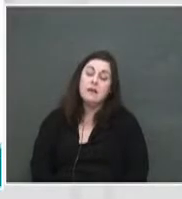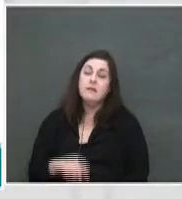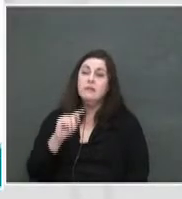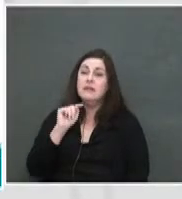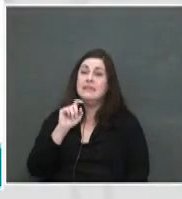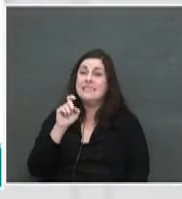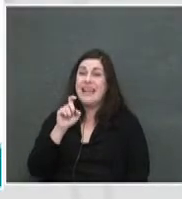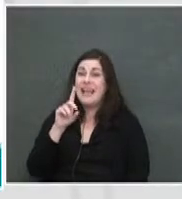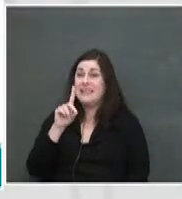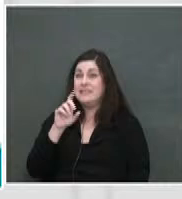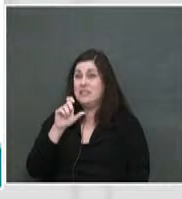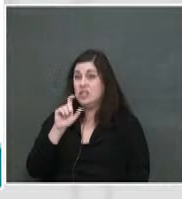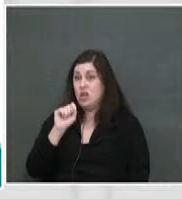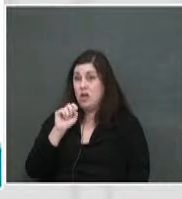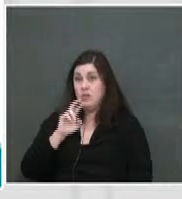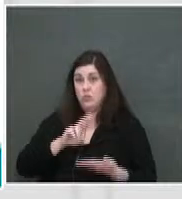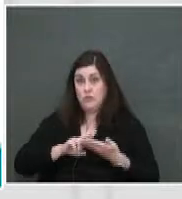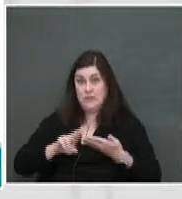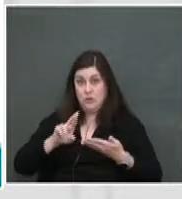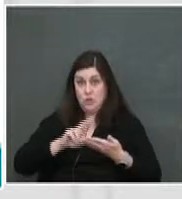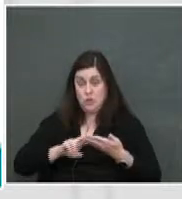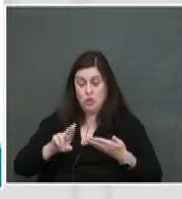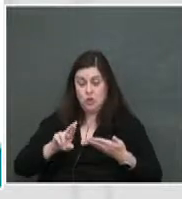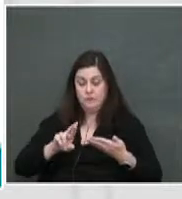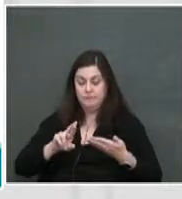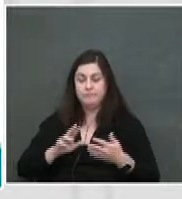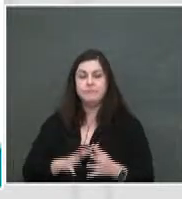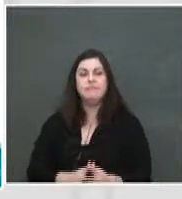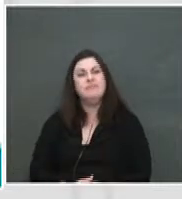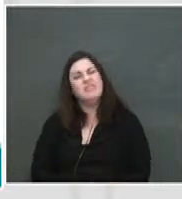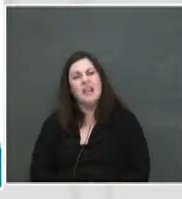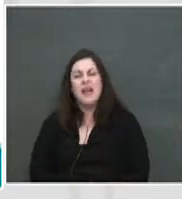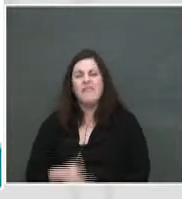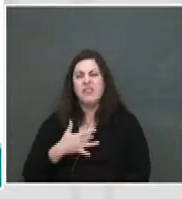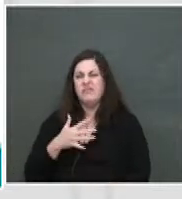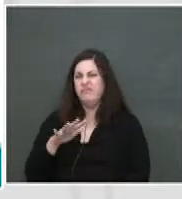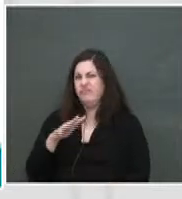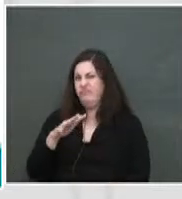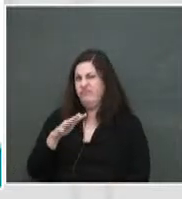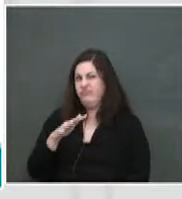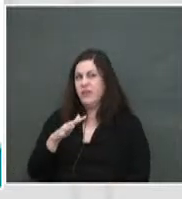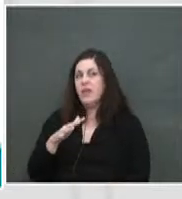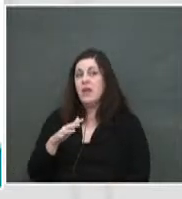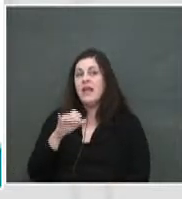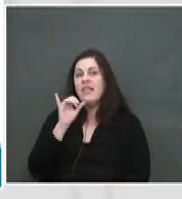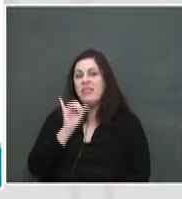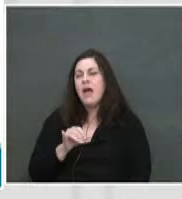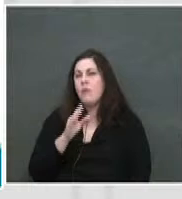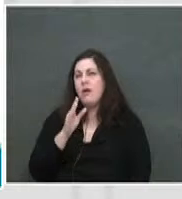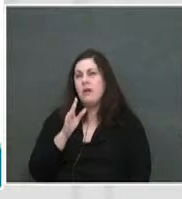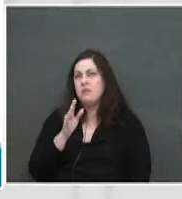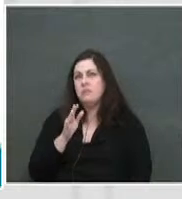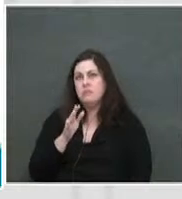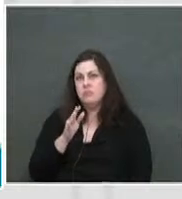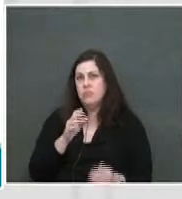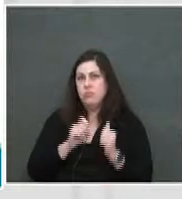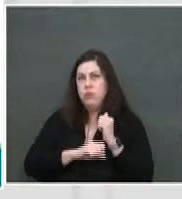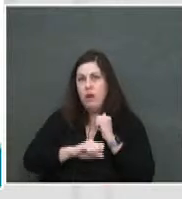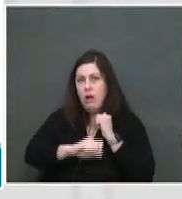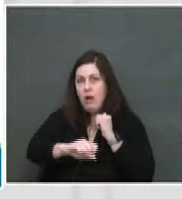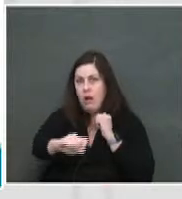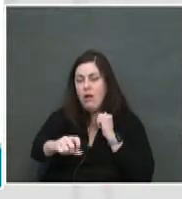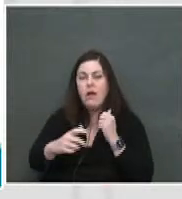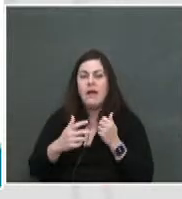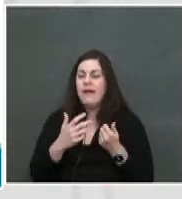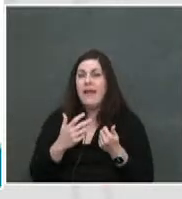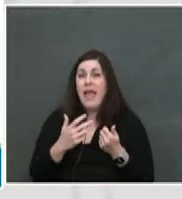TxDOT study, I'm also meh about, because that's going to take forever. I don't necessarily know that we